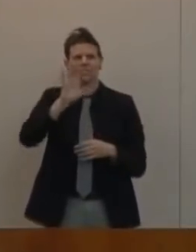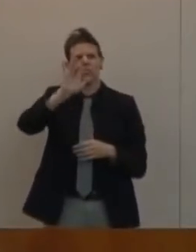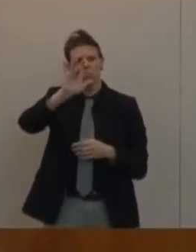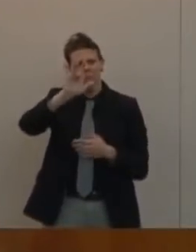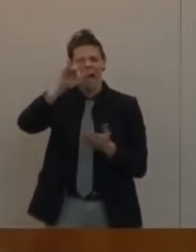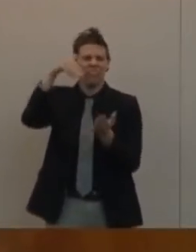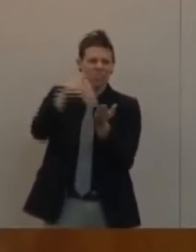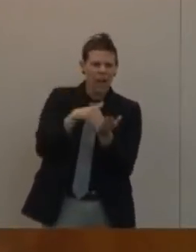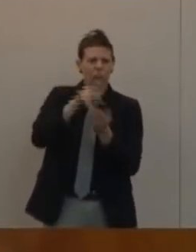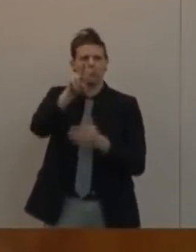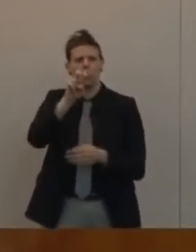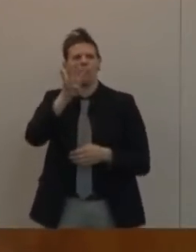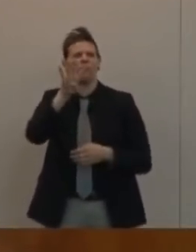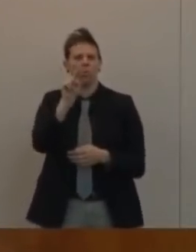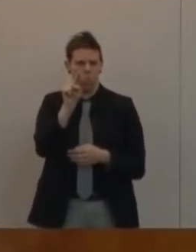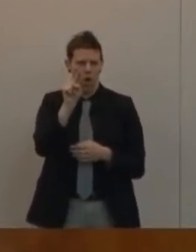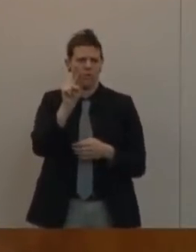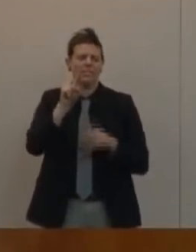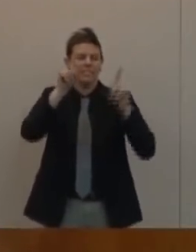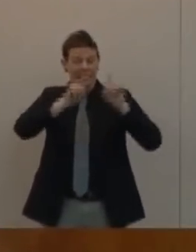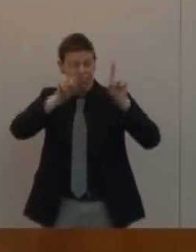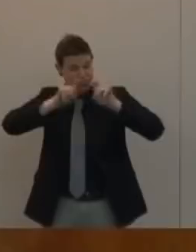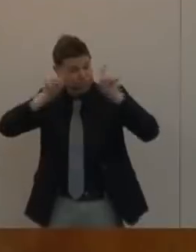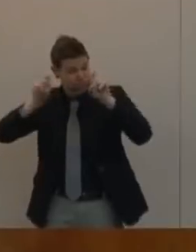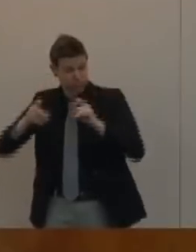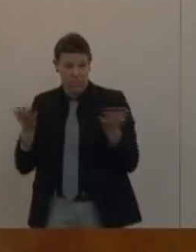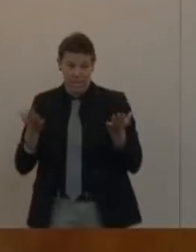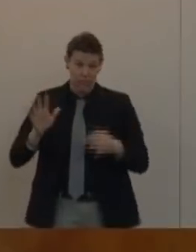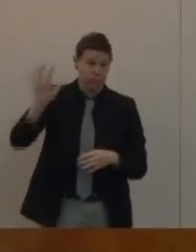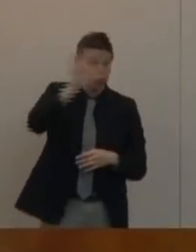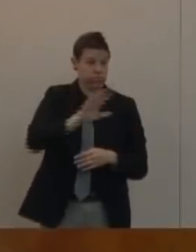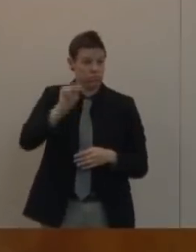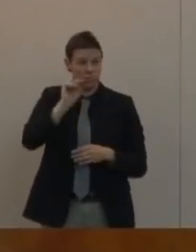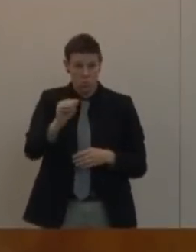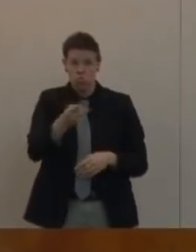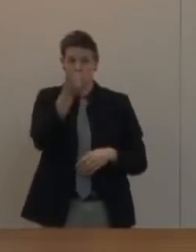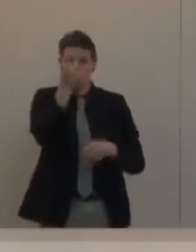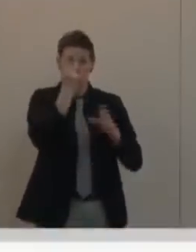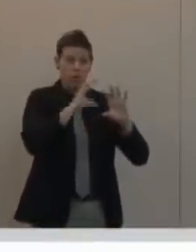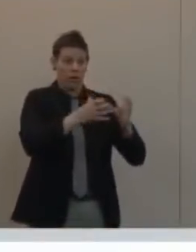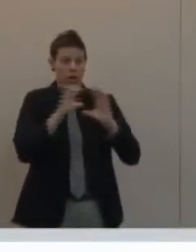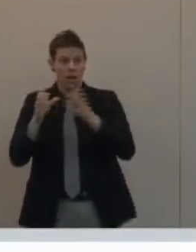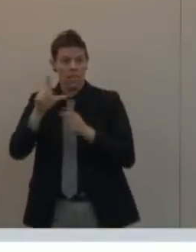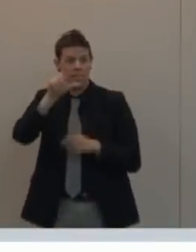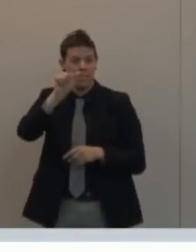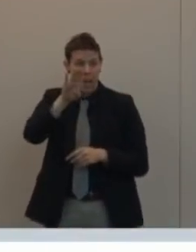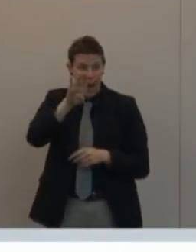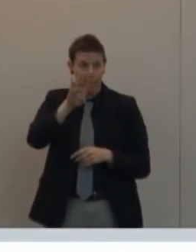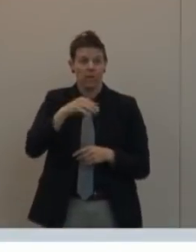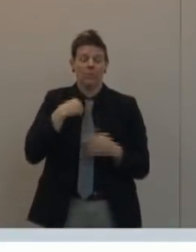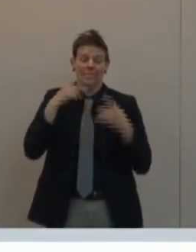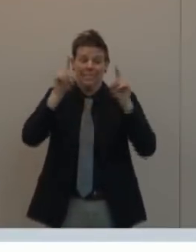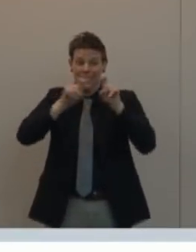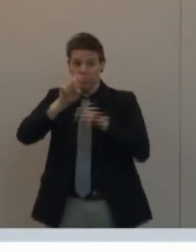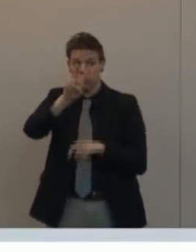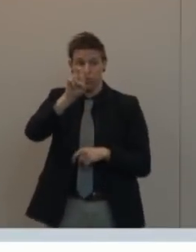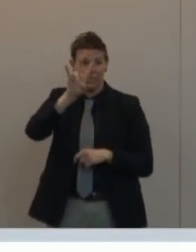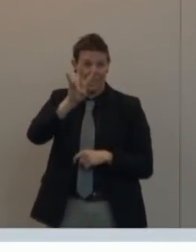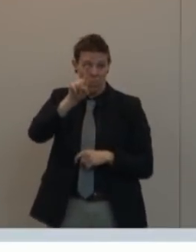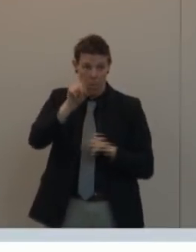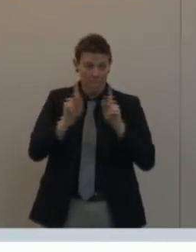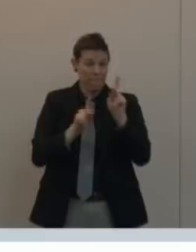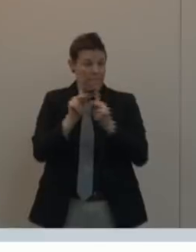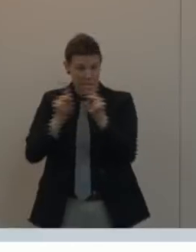25,241 tests. And in New Mexico today, in our 2 labs, we tested 2,751 people. That's really exceeds